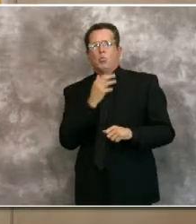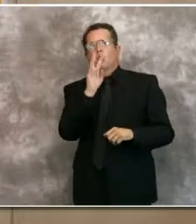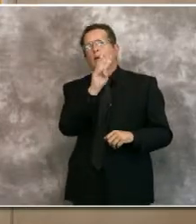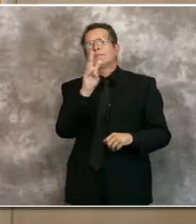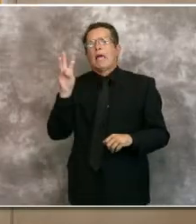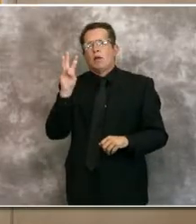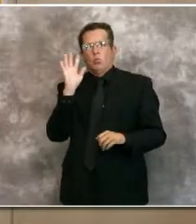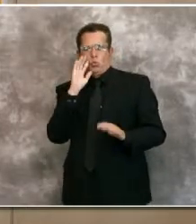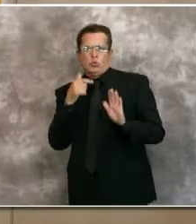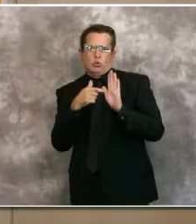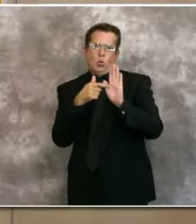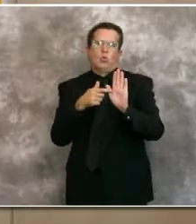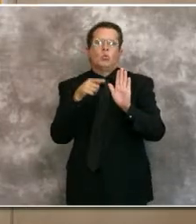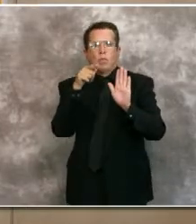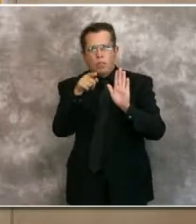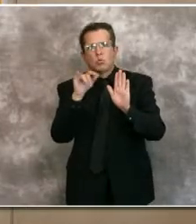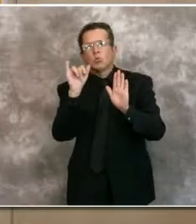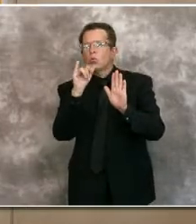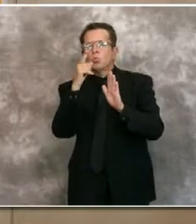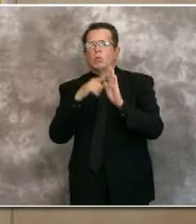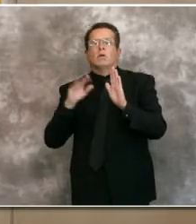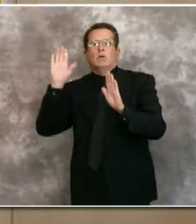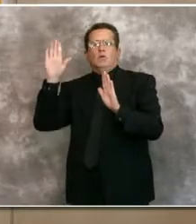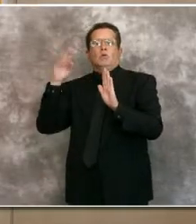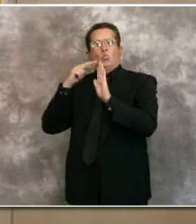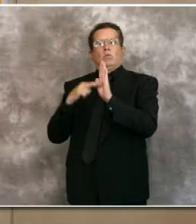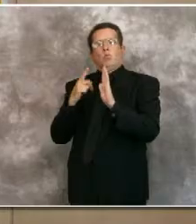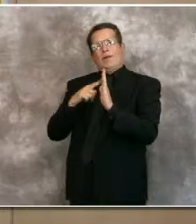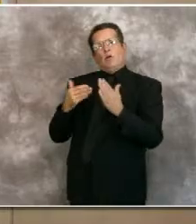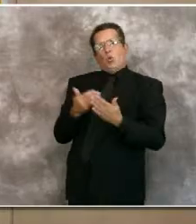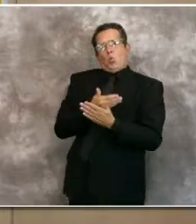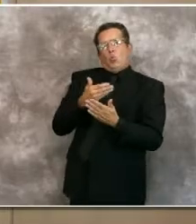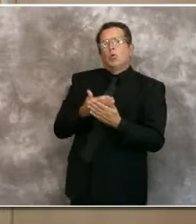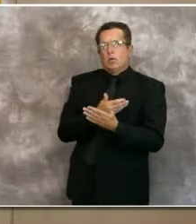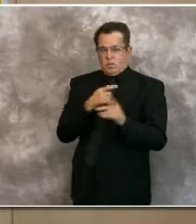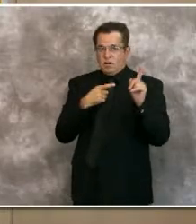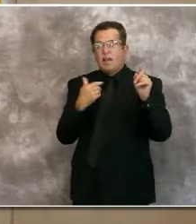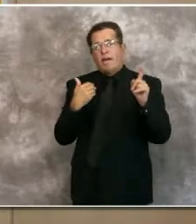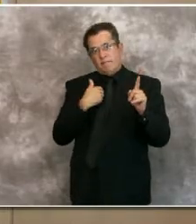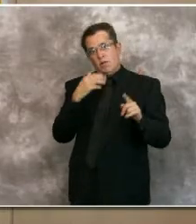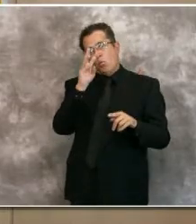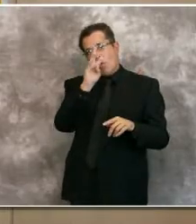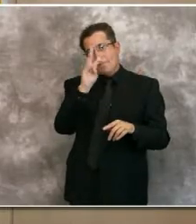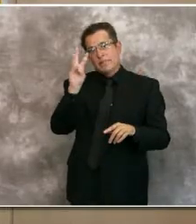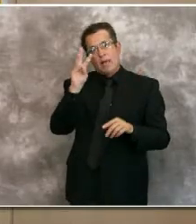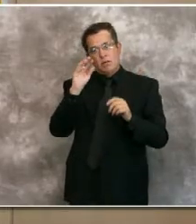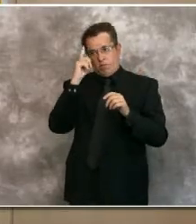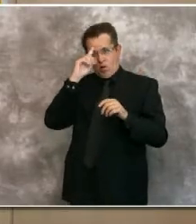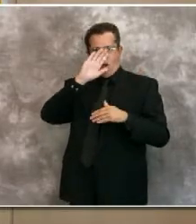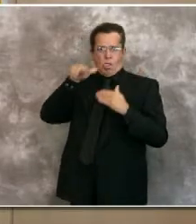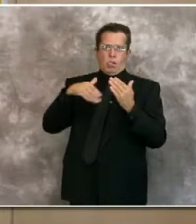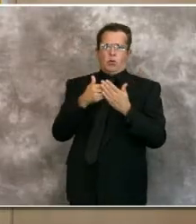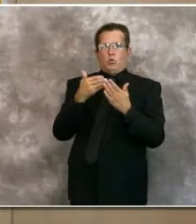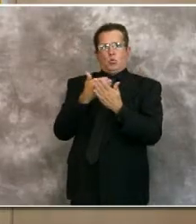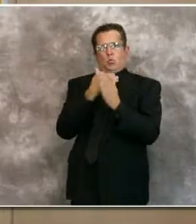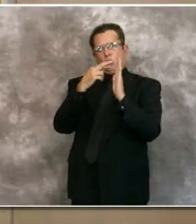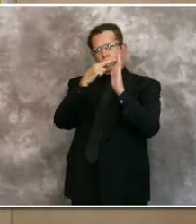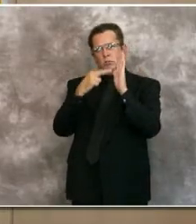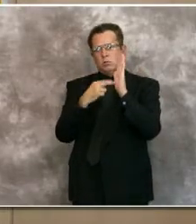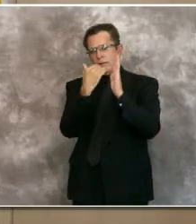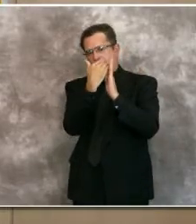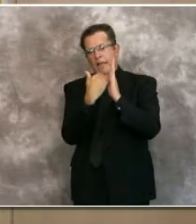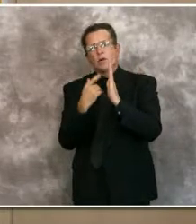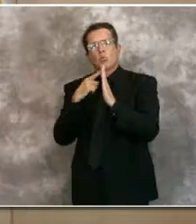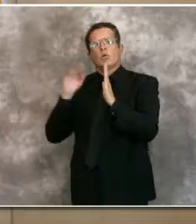website as to what guidances are new. And they actually do have a website with all of the guidances that